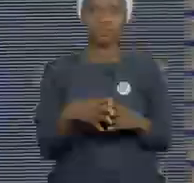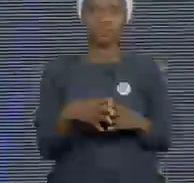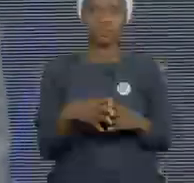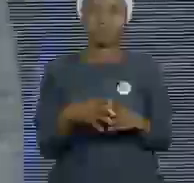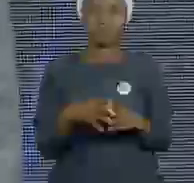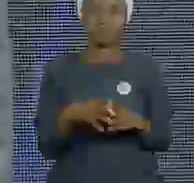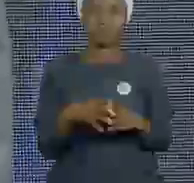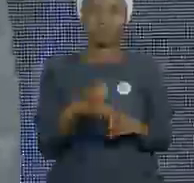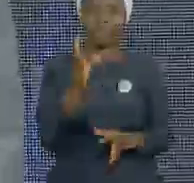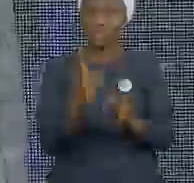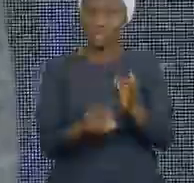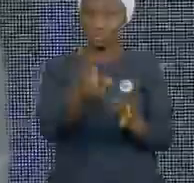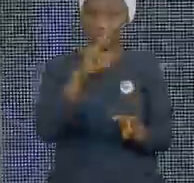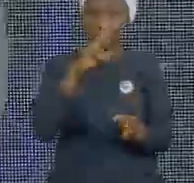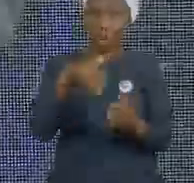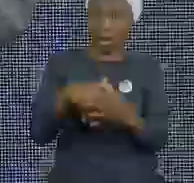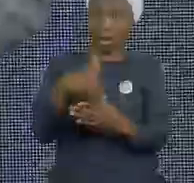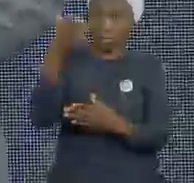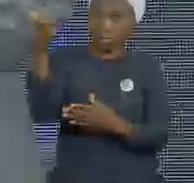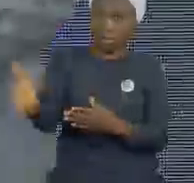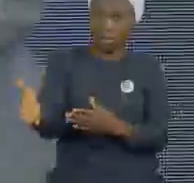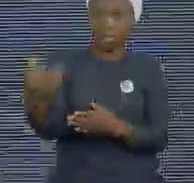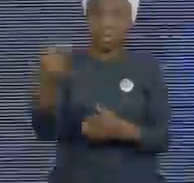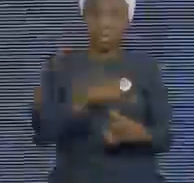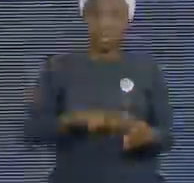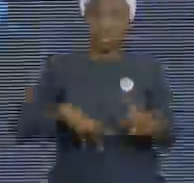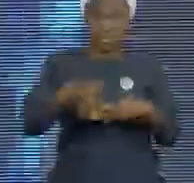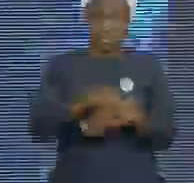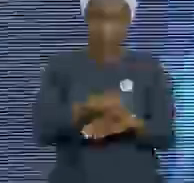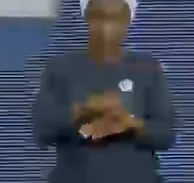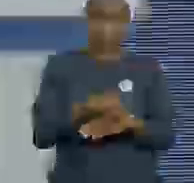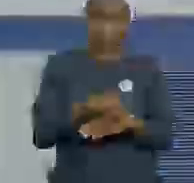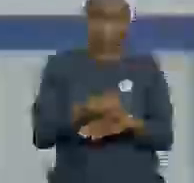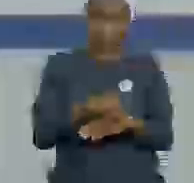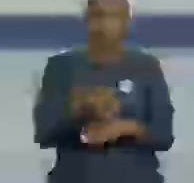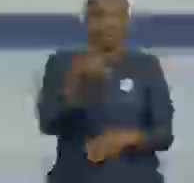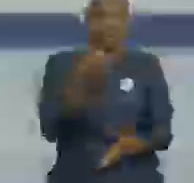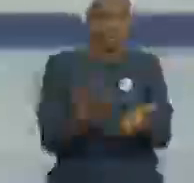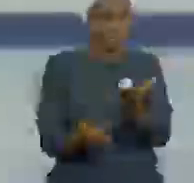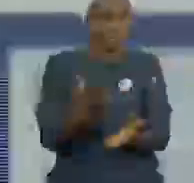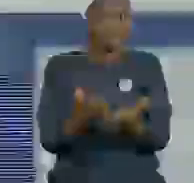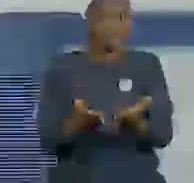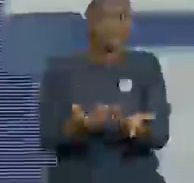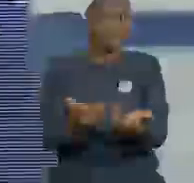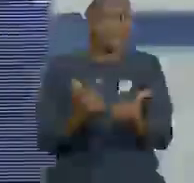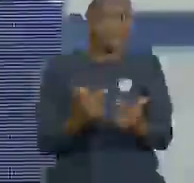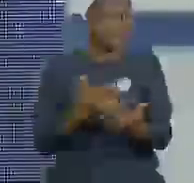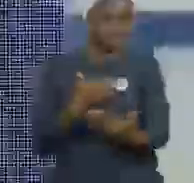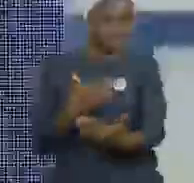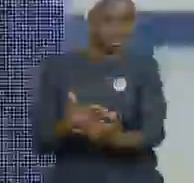If you are outside the kingdom, you might come near the kingdom